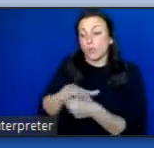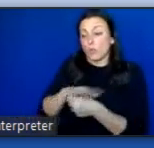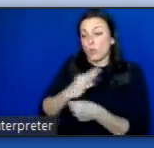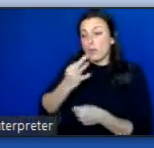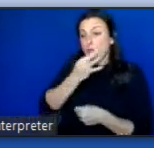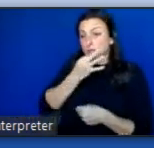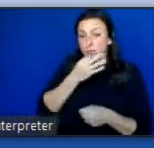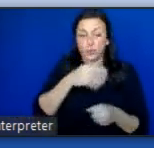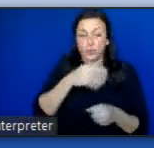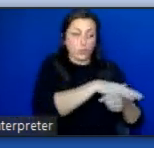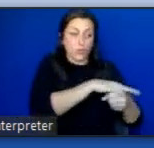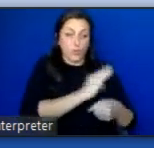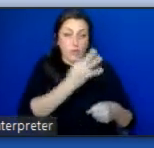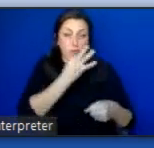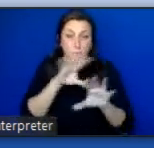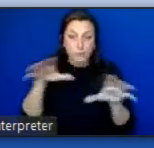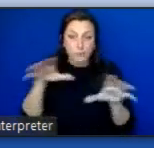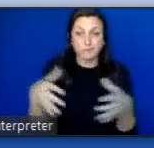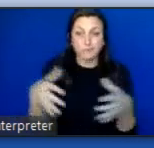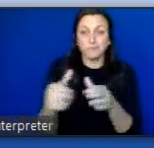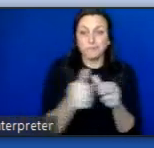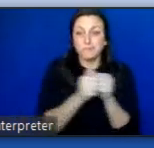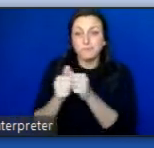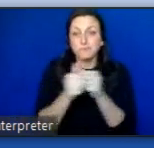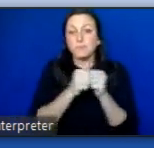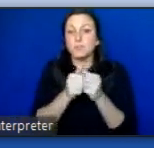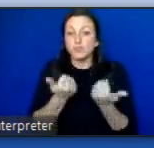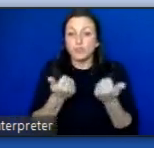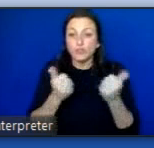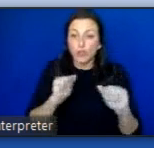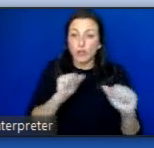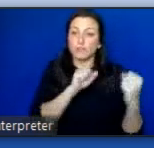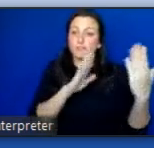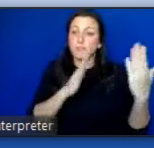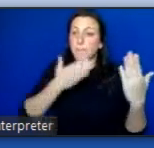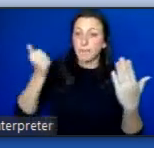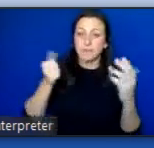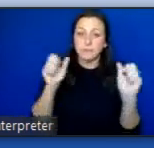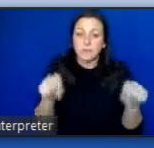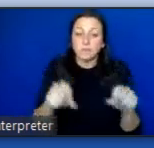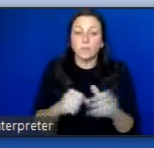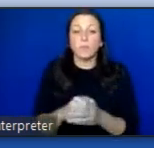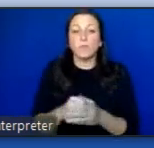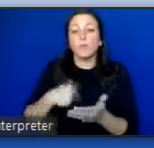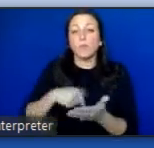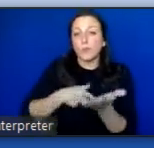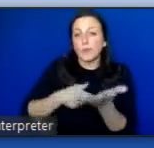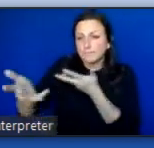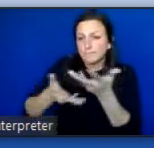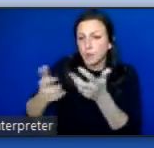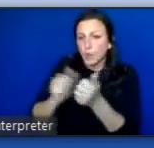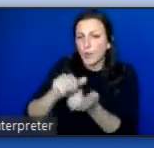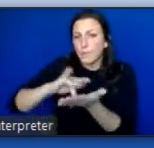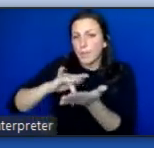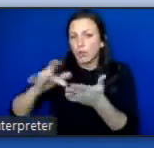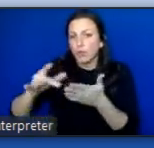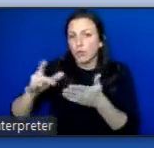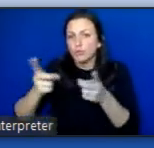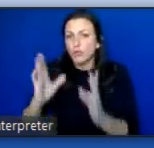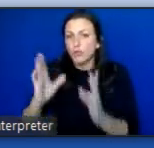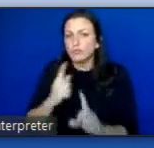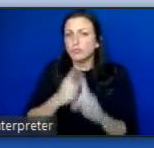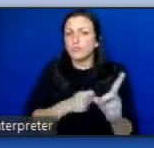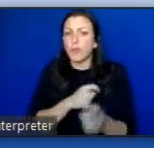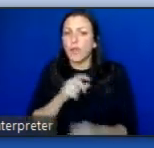to find our best response to this pandemic. We consulted with medical directors of our nursing